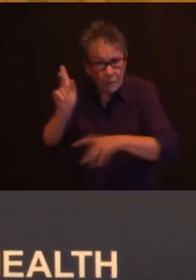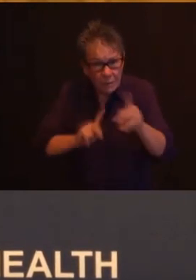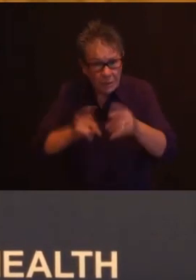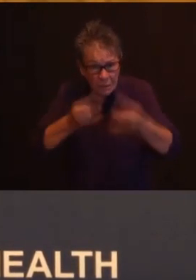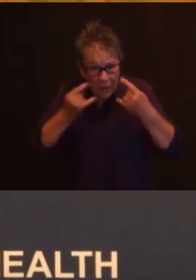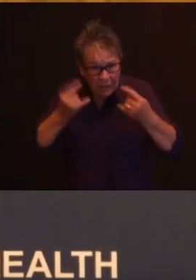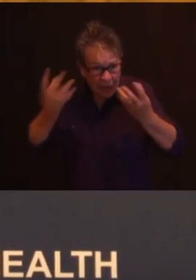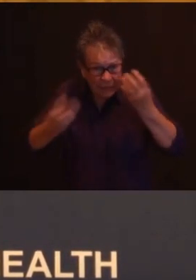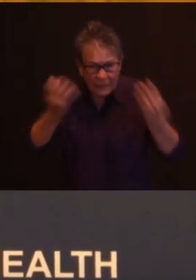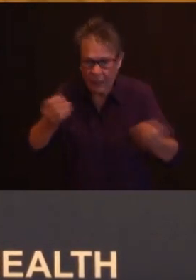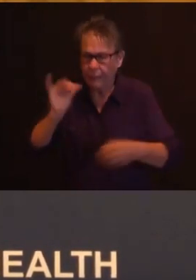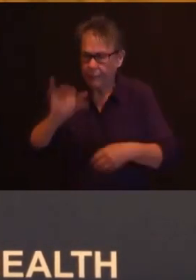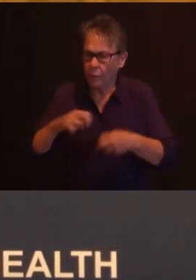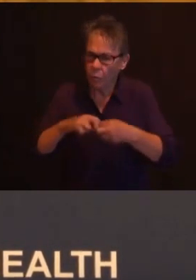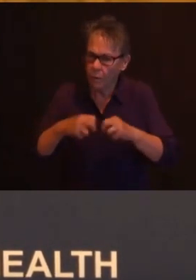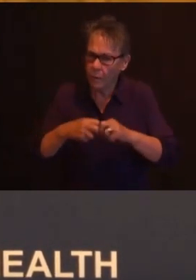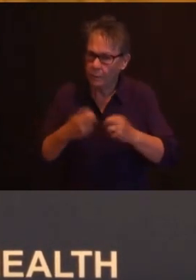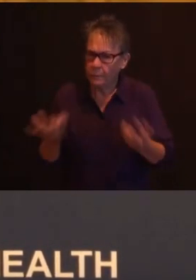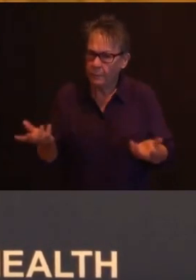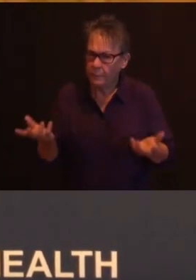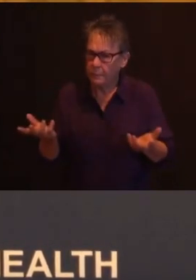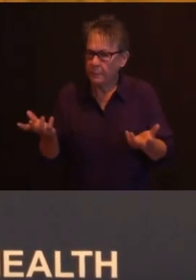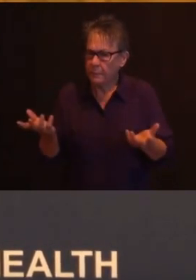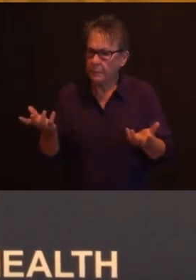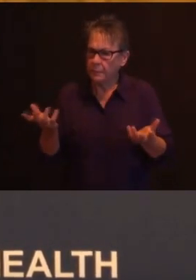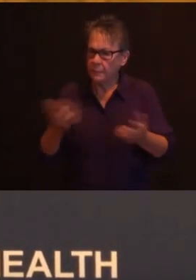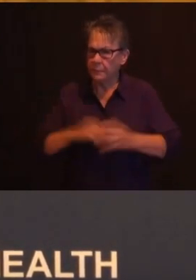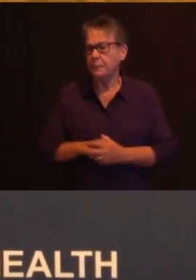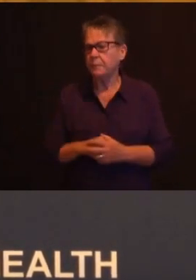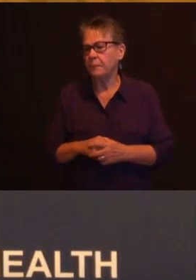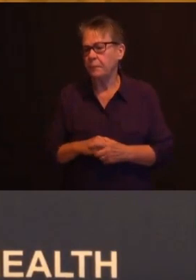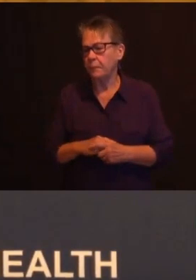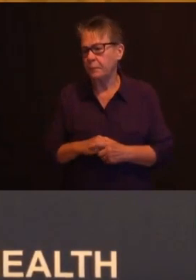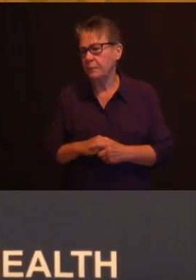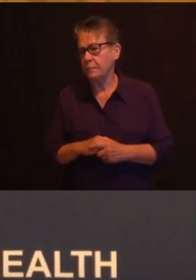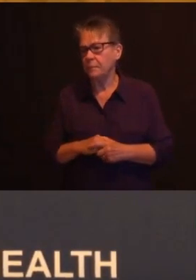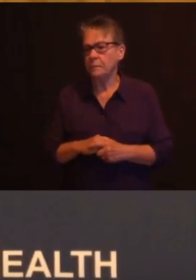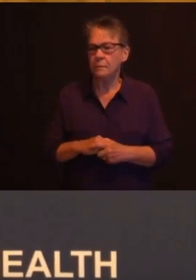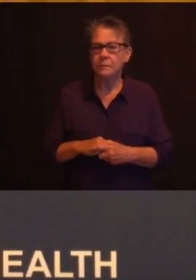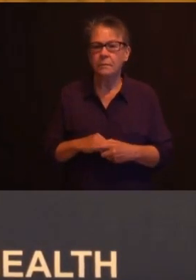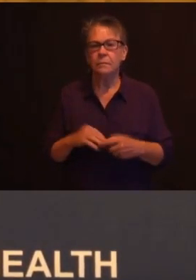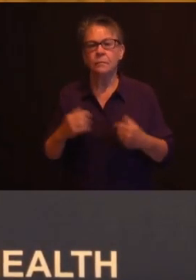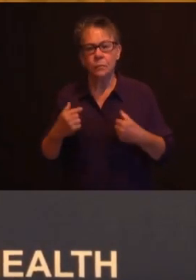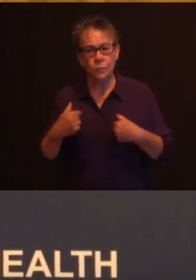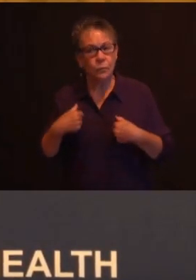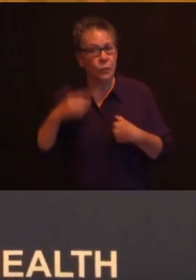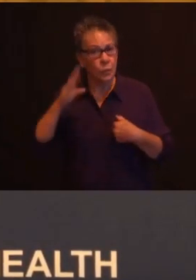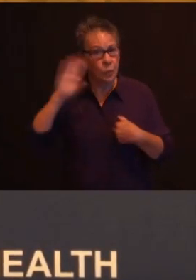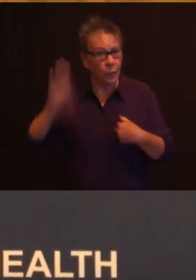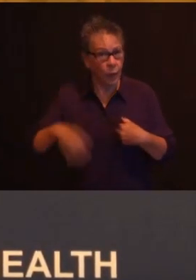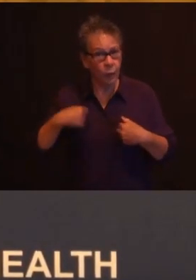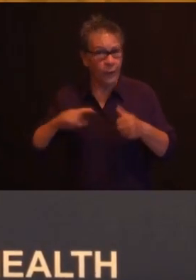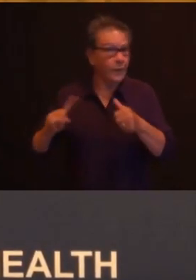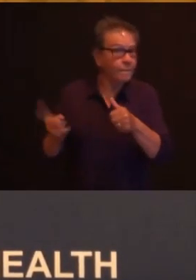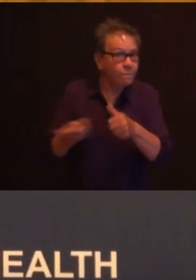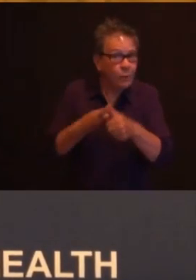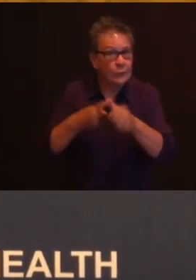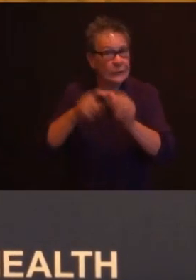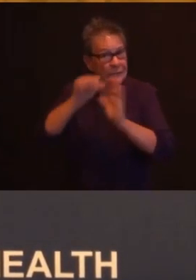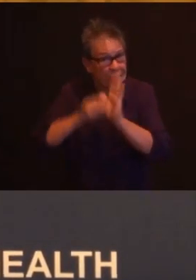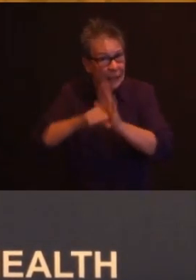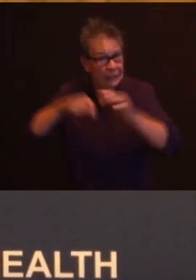proud that we were the first state in America to mandate them indoors. I think it's a mix, Brent, in terms of the cases, in terms